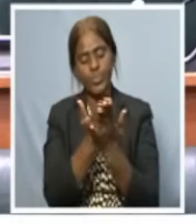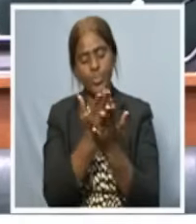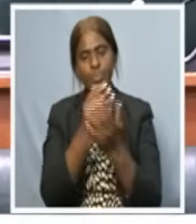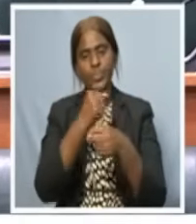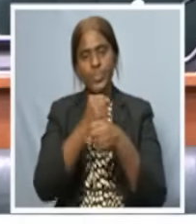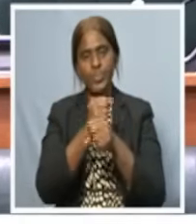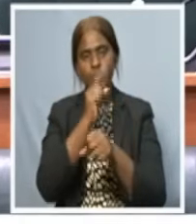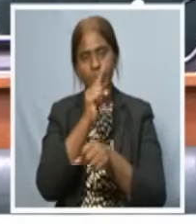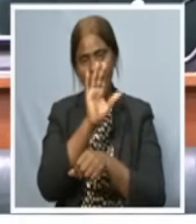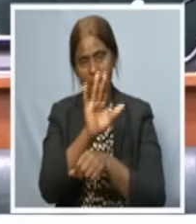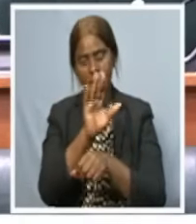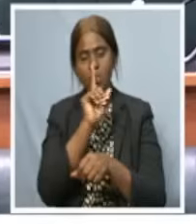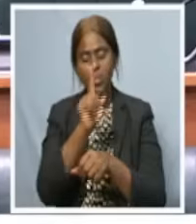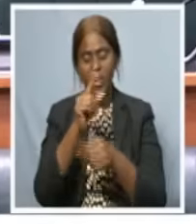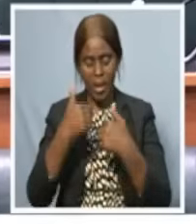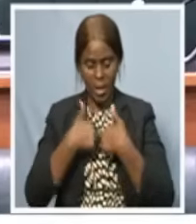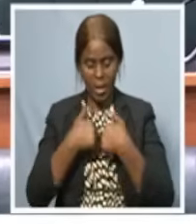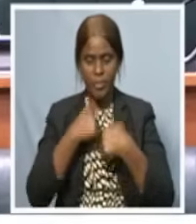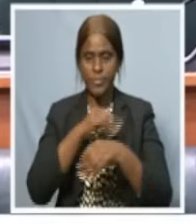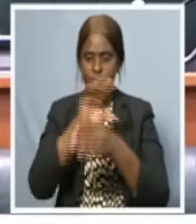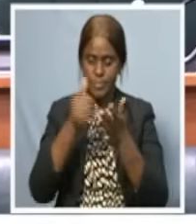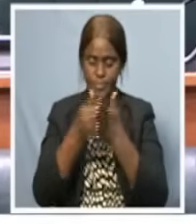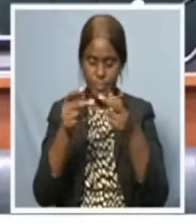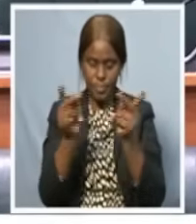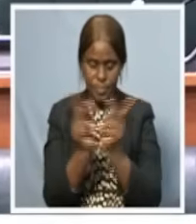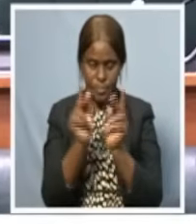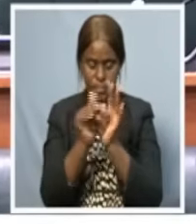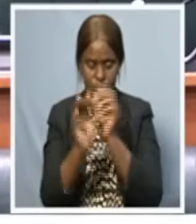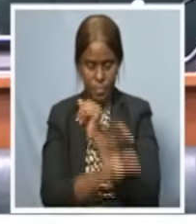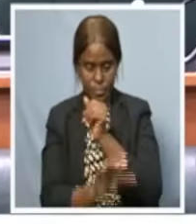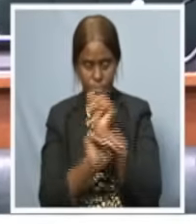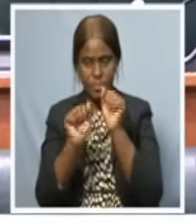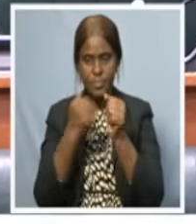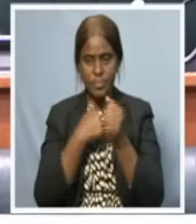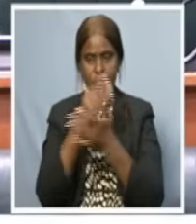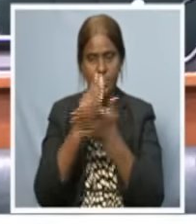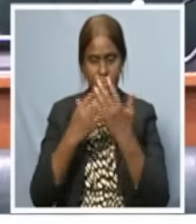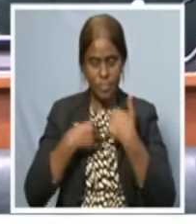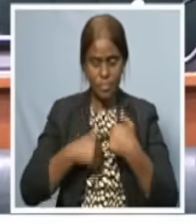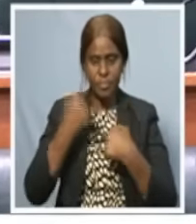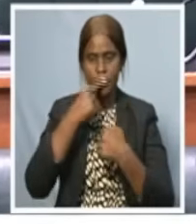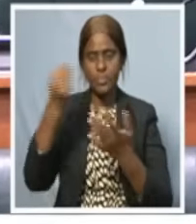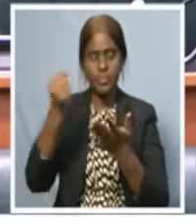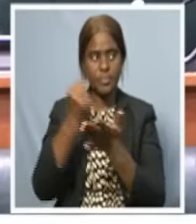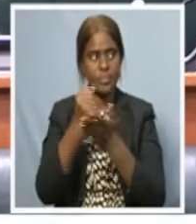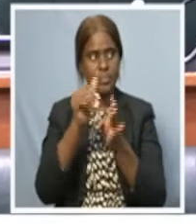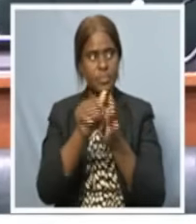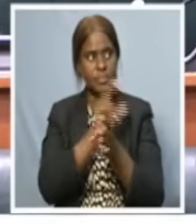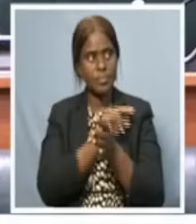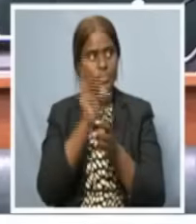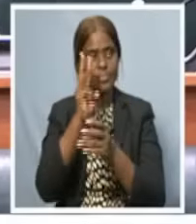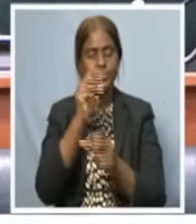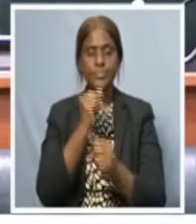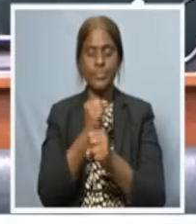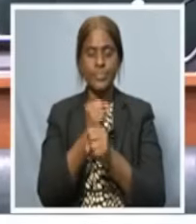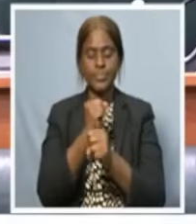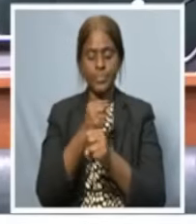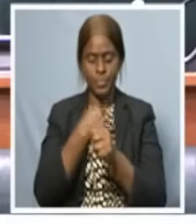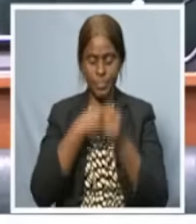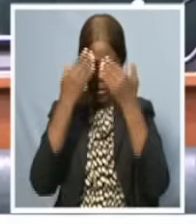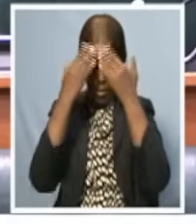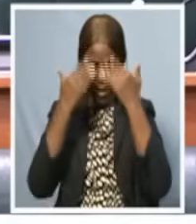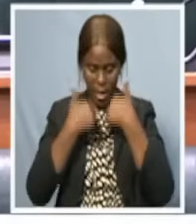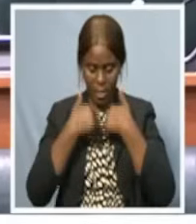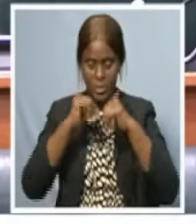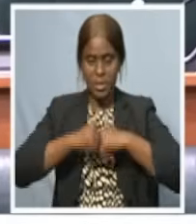to ensure that every corner of the country can have somebody who's being recruited. We will do that. I'm aware